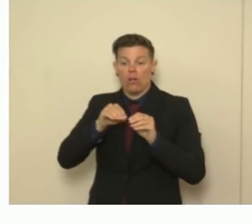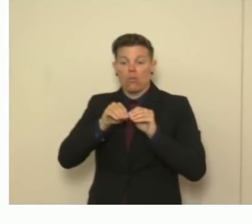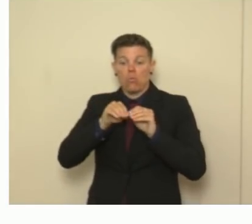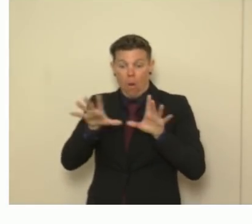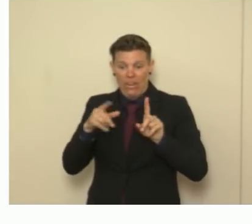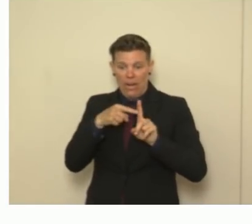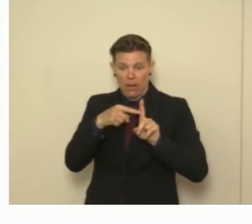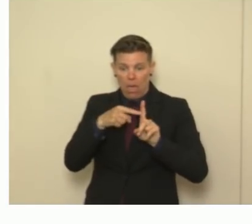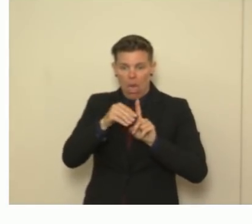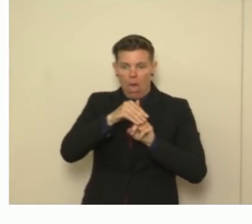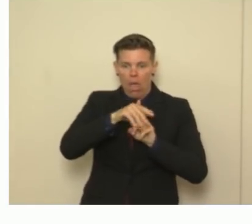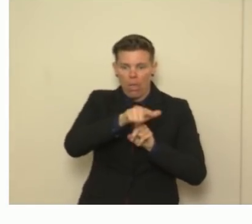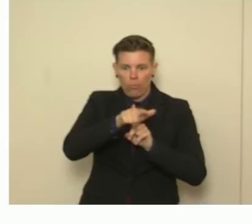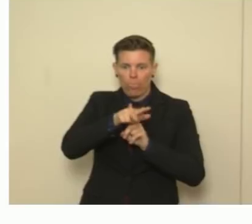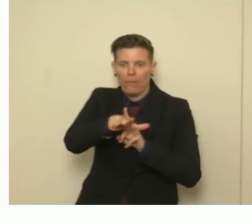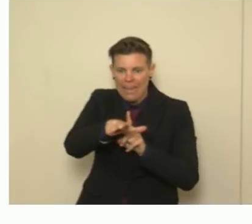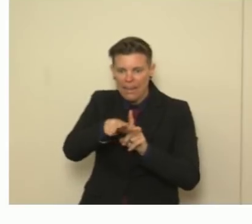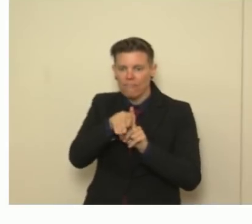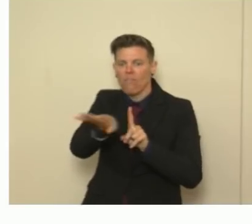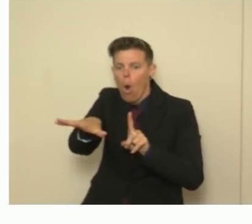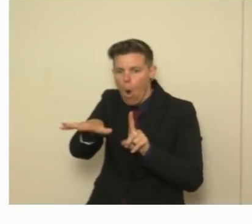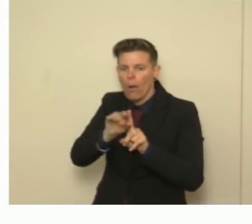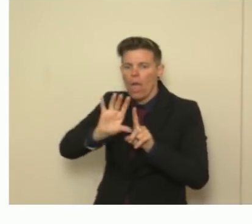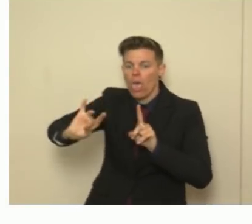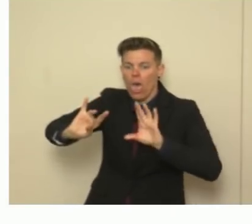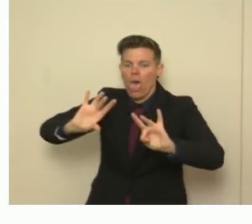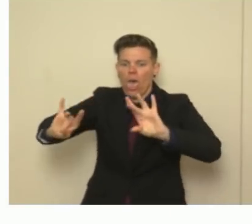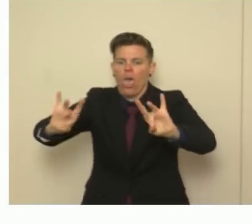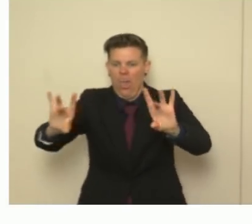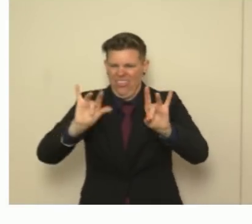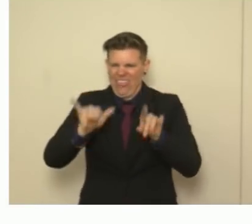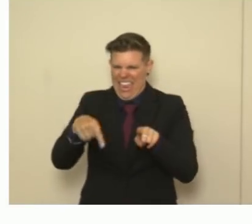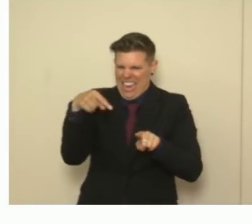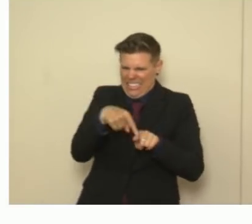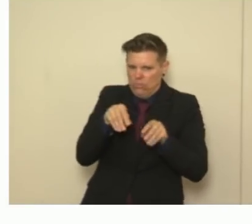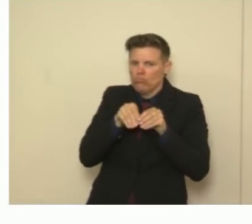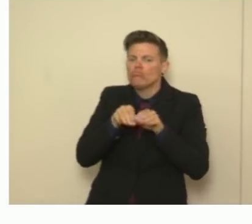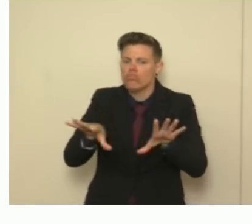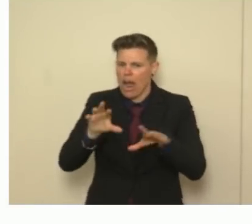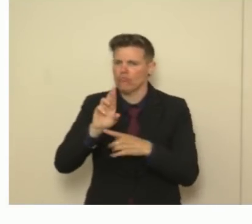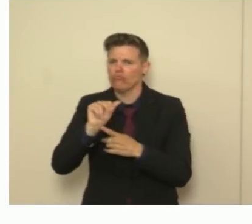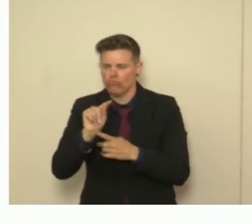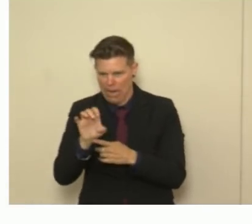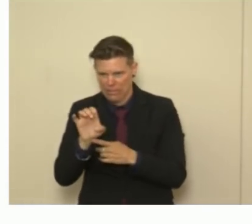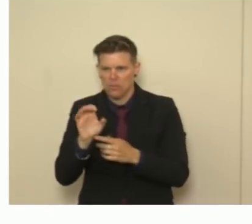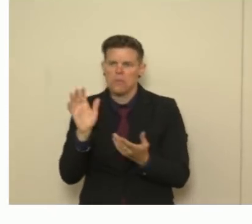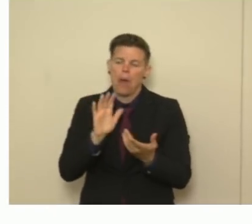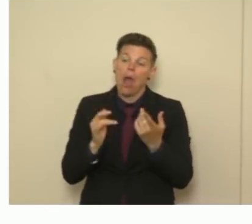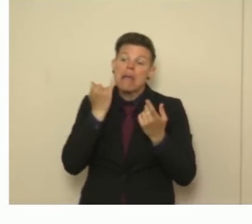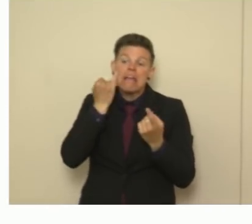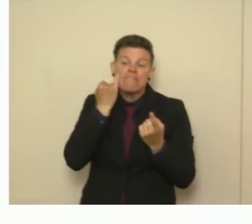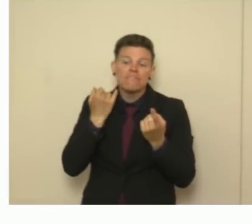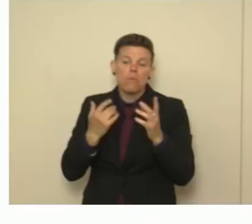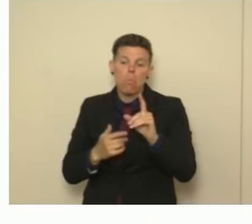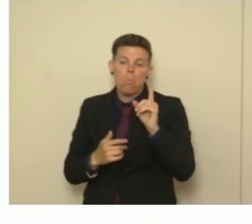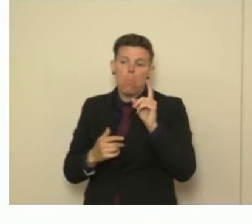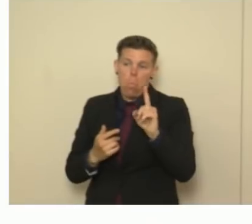that's 1.2. Or you could also say 100 people infect 120.